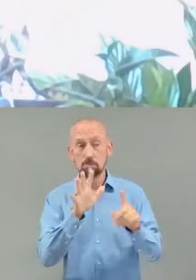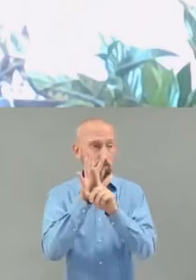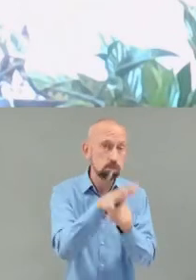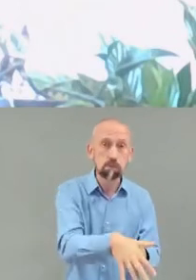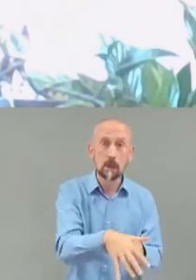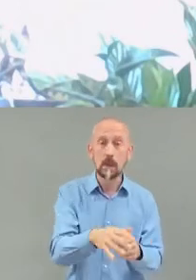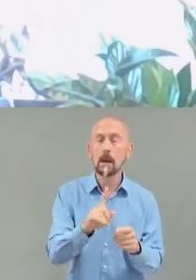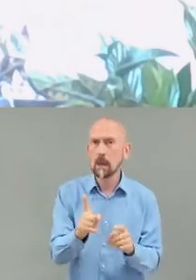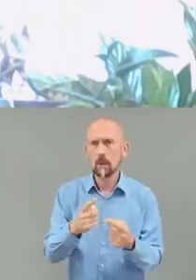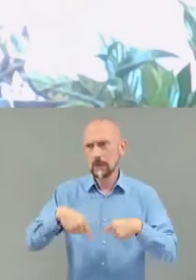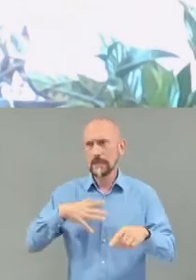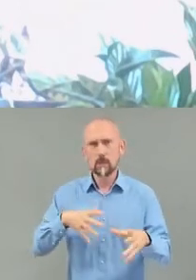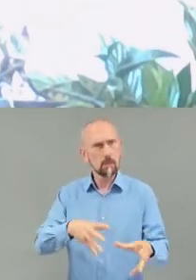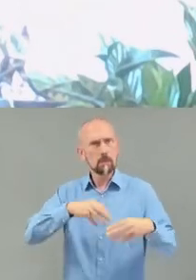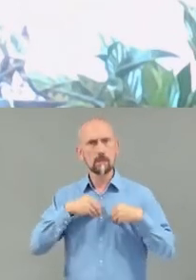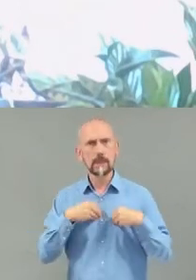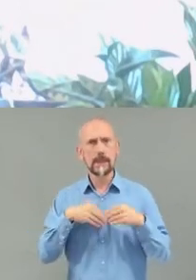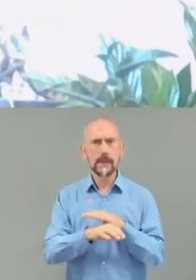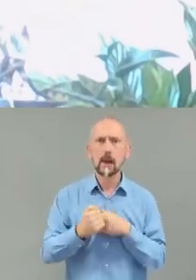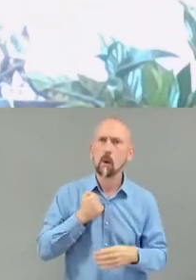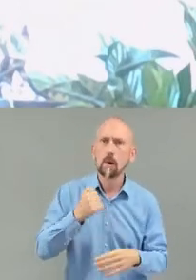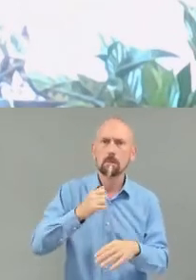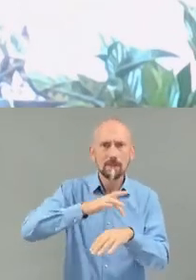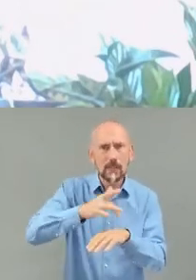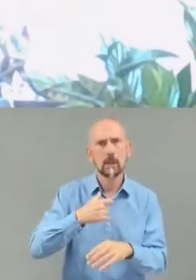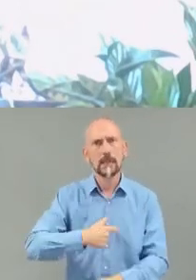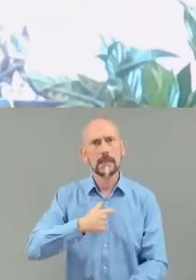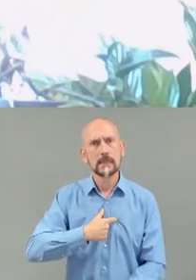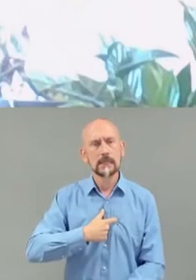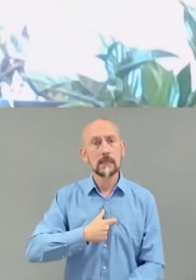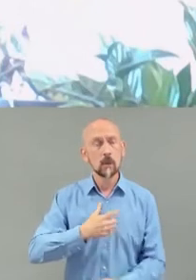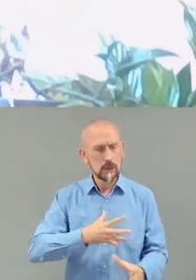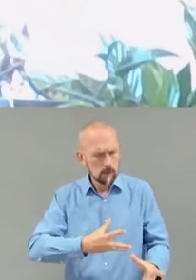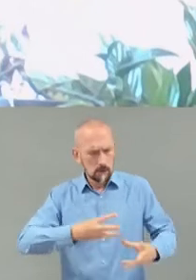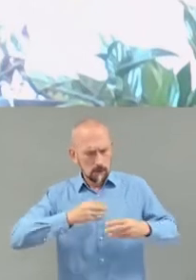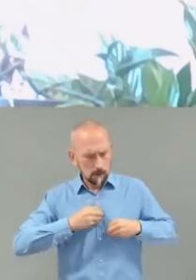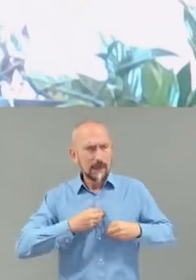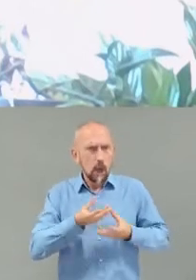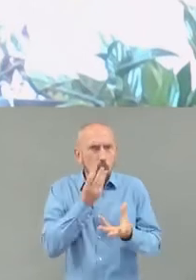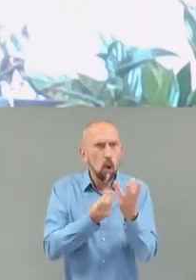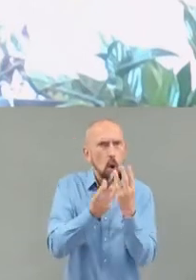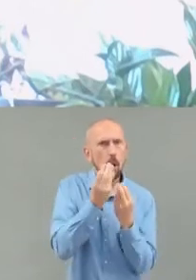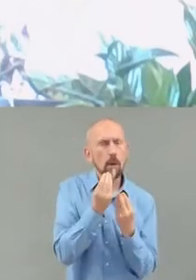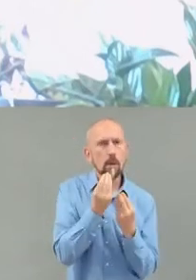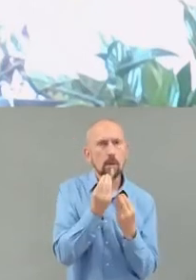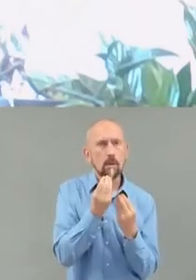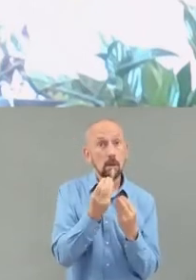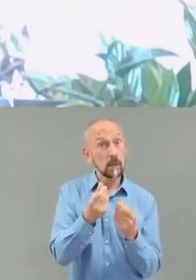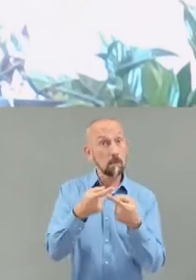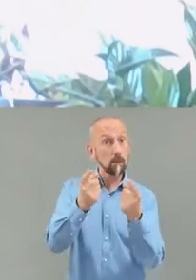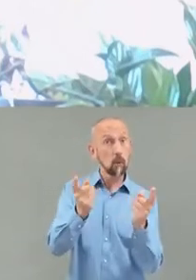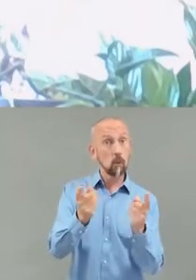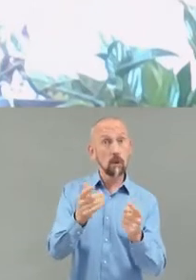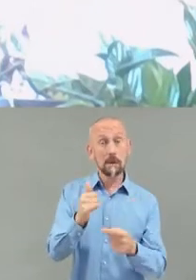professional identity and to learn from them. Some of you here will not have heard of child